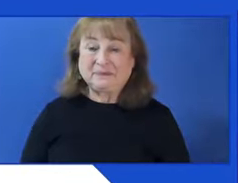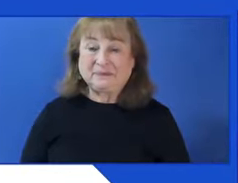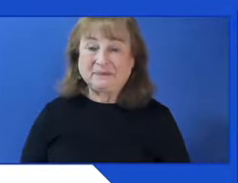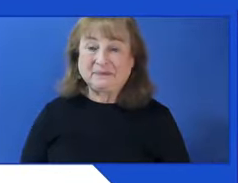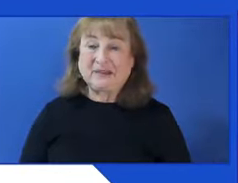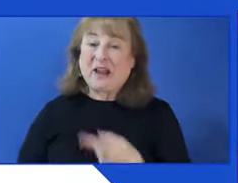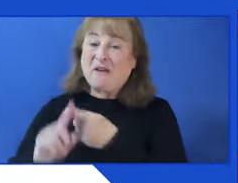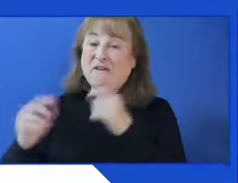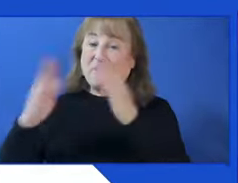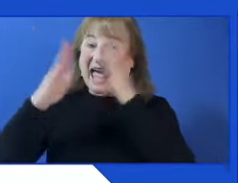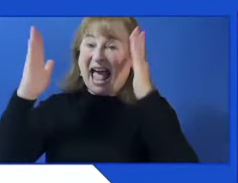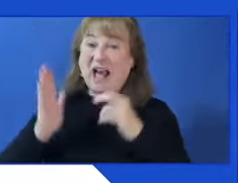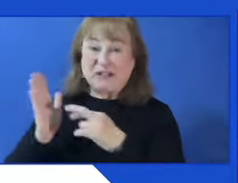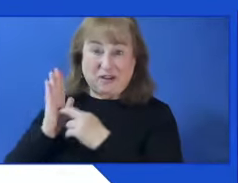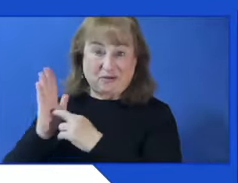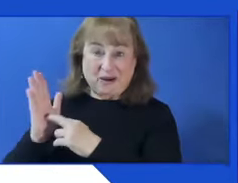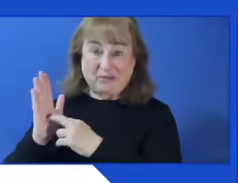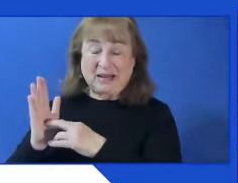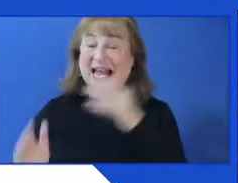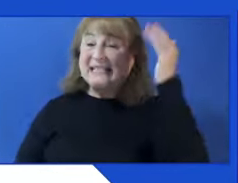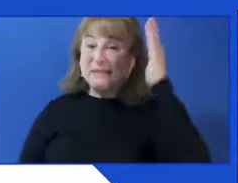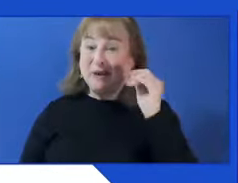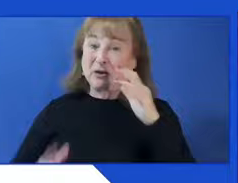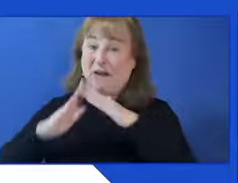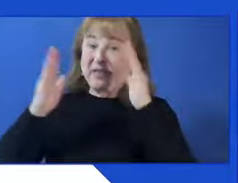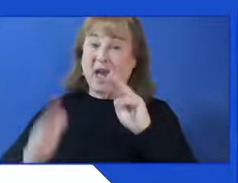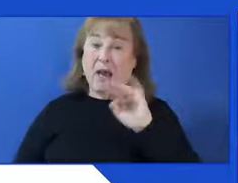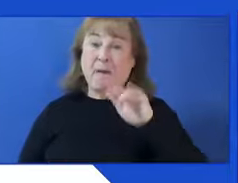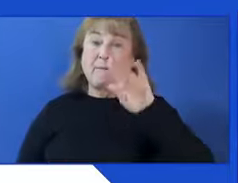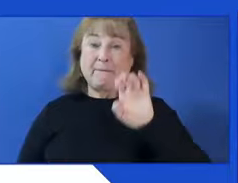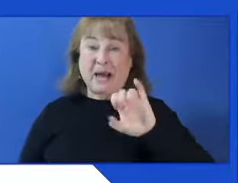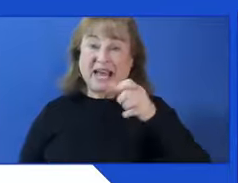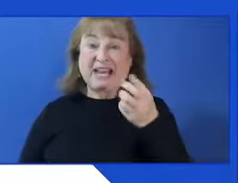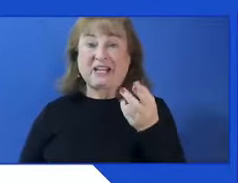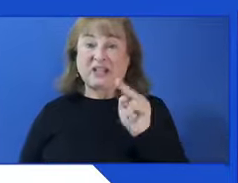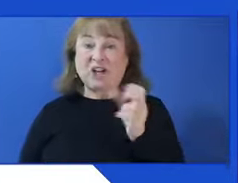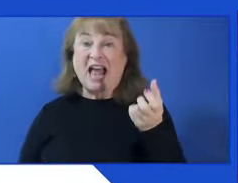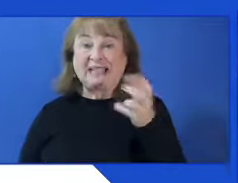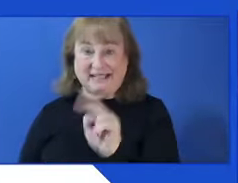From the House of Representatives, Speaker of the House Mike Johnson.